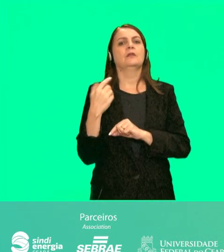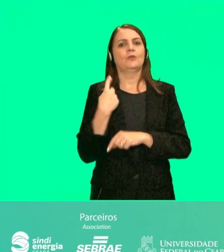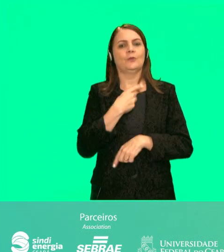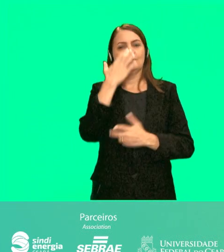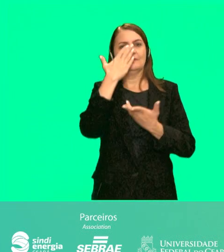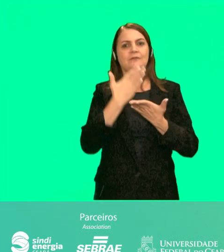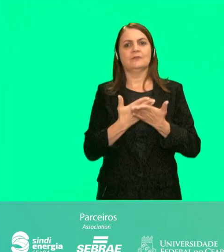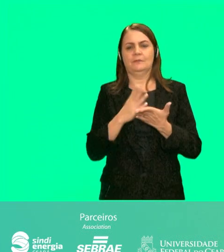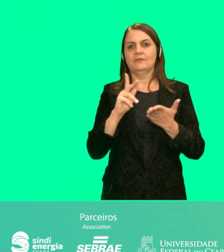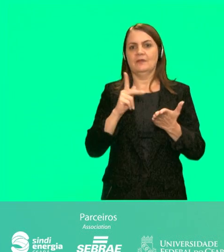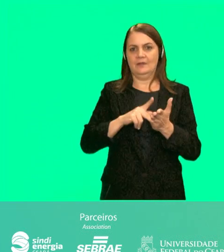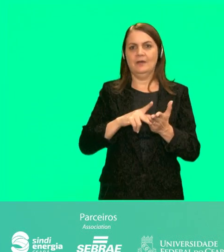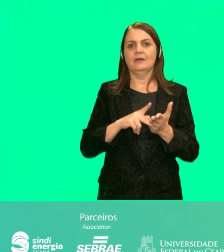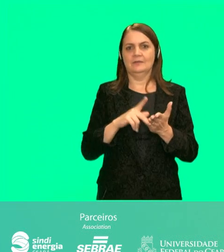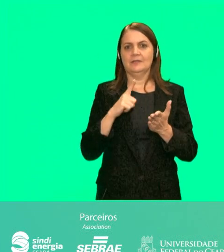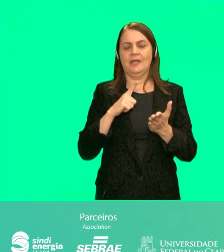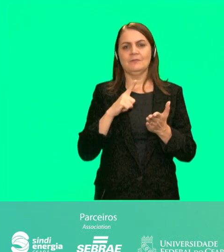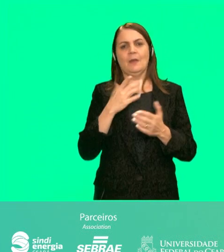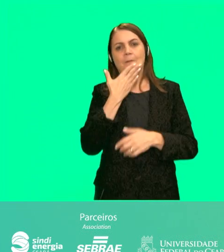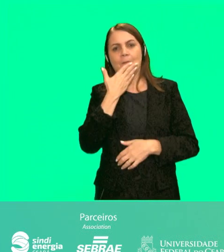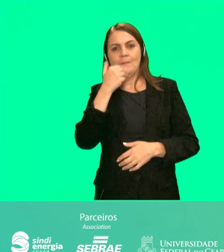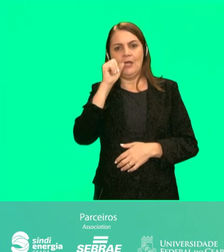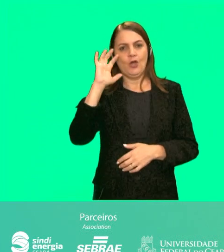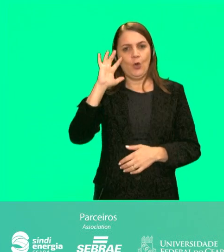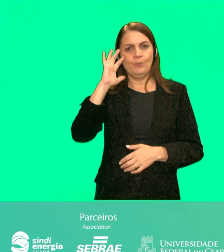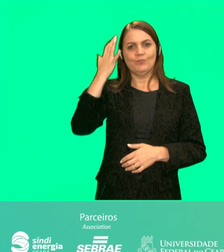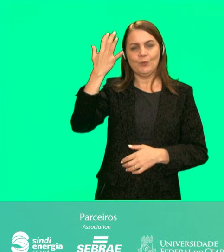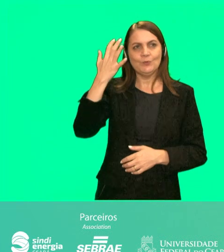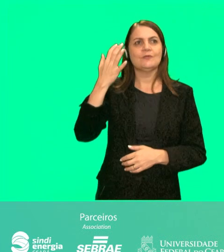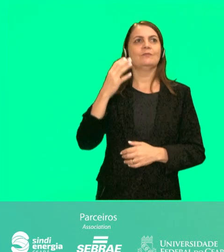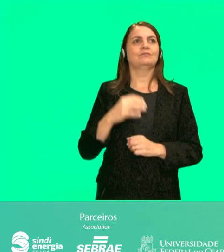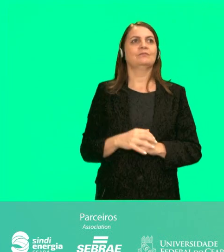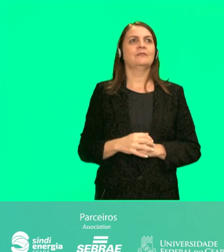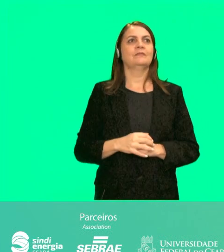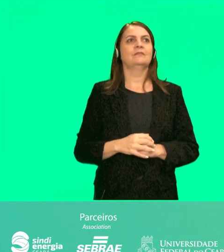believe that we have the best solution possible